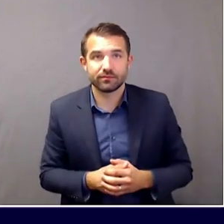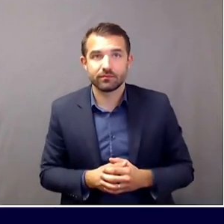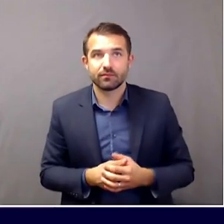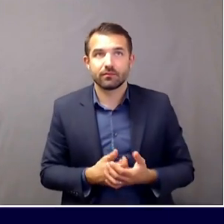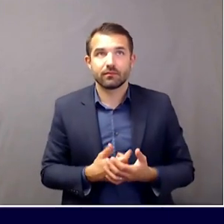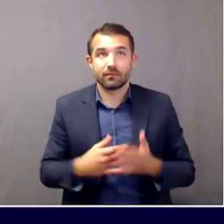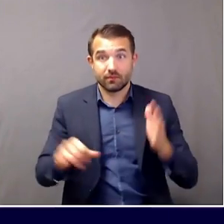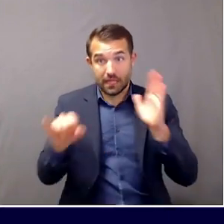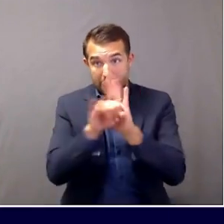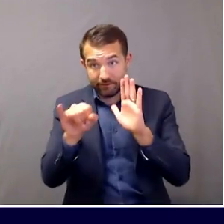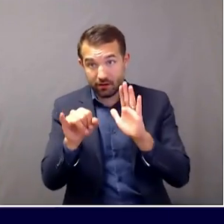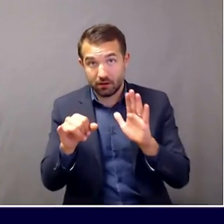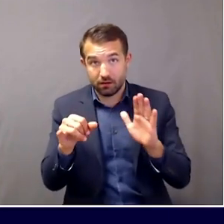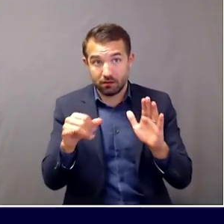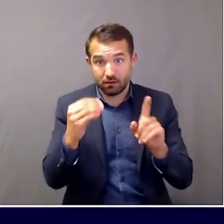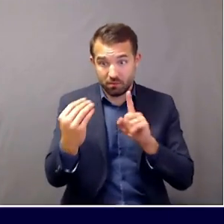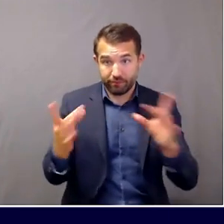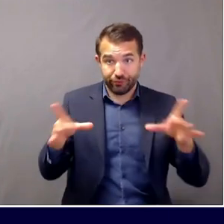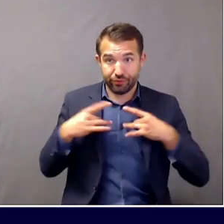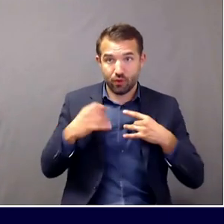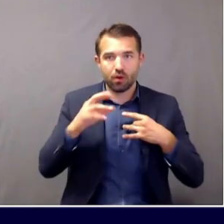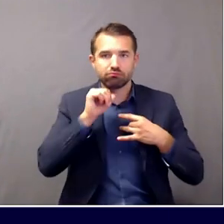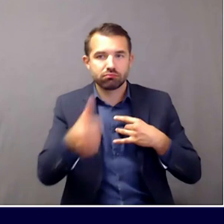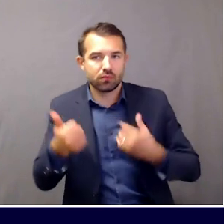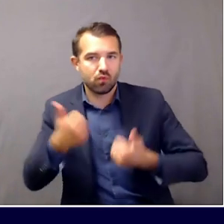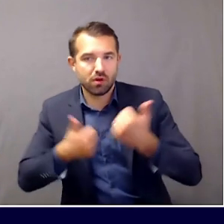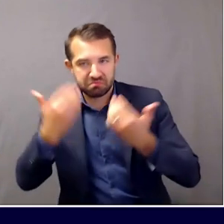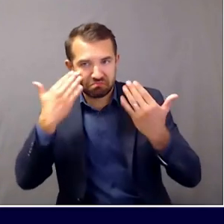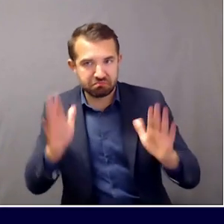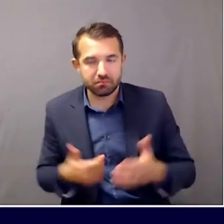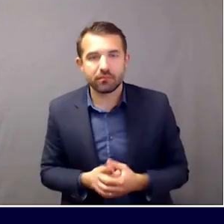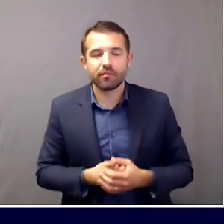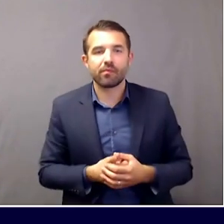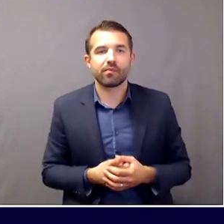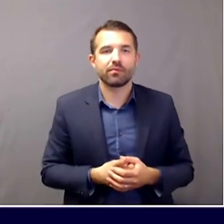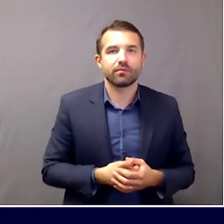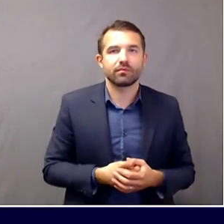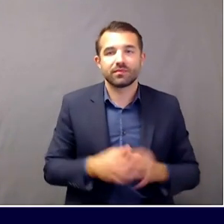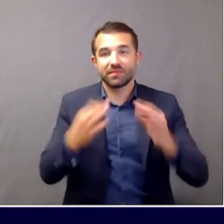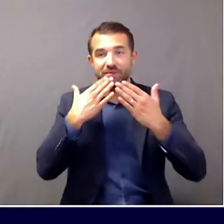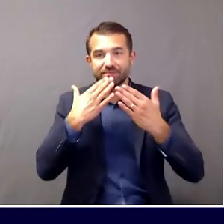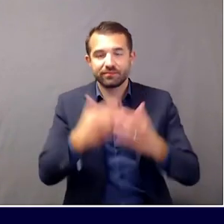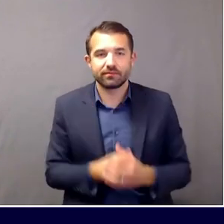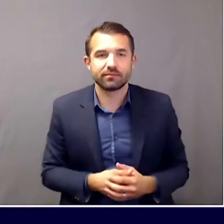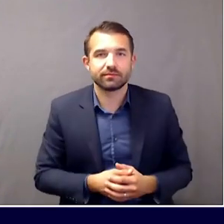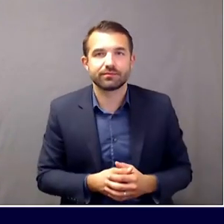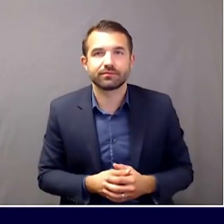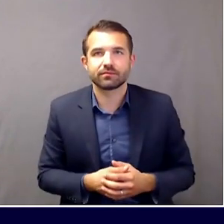and contracted COVID-19 during your travels. Thank you. I'm going to turn back to Allison Ross. Allison?